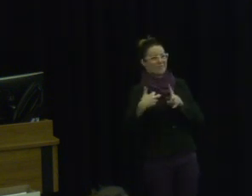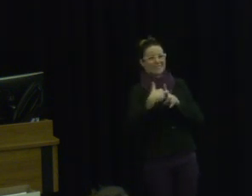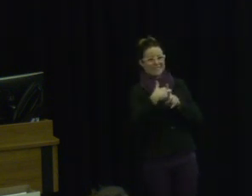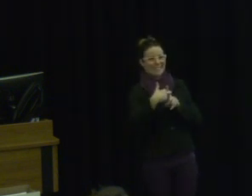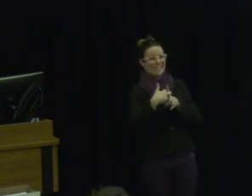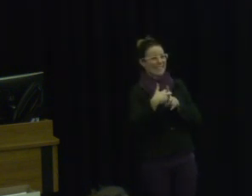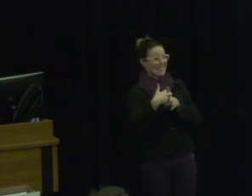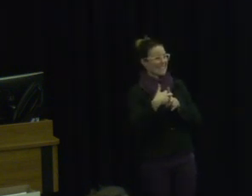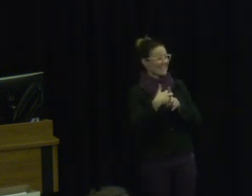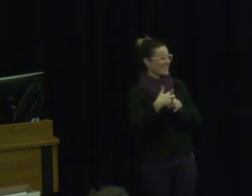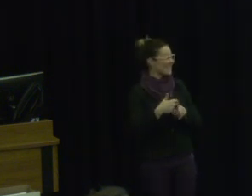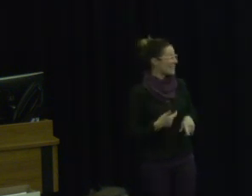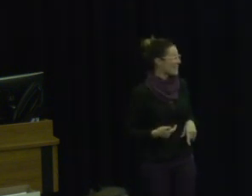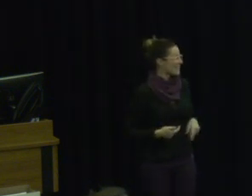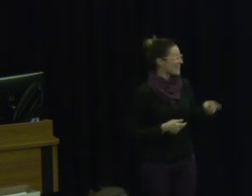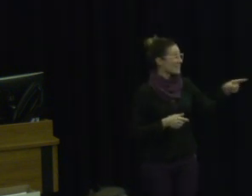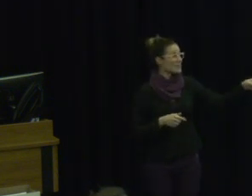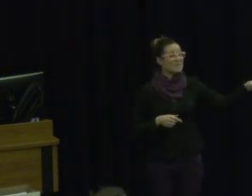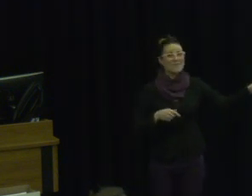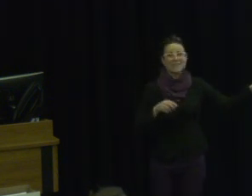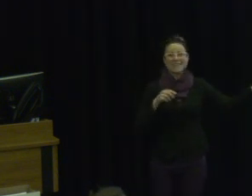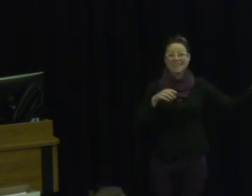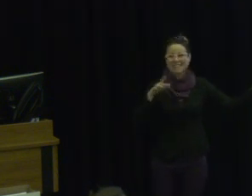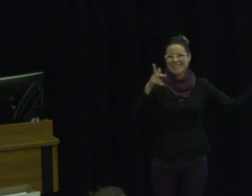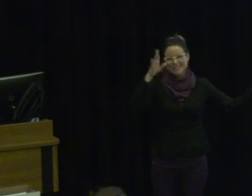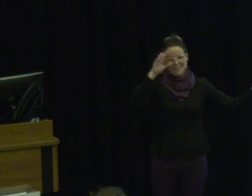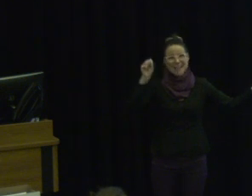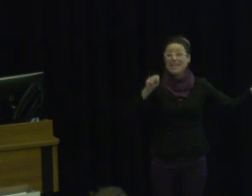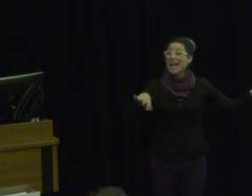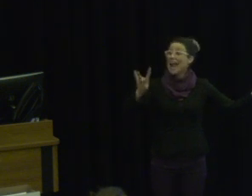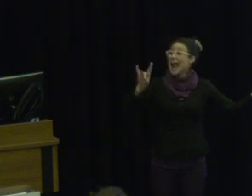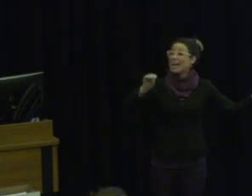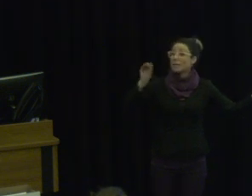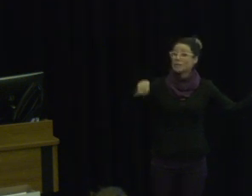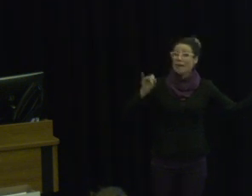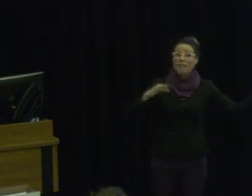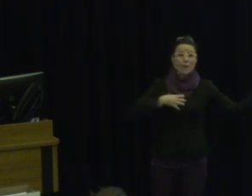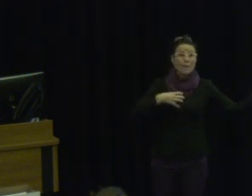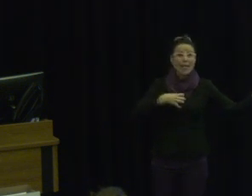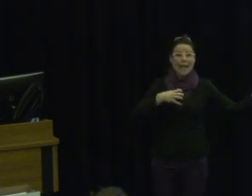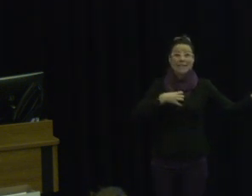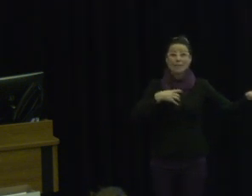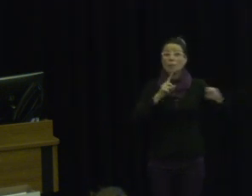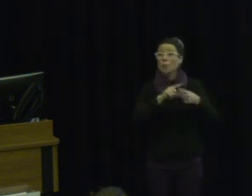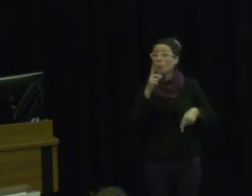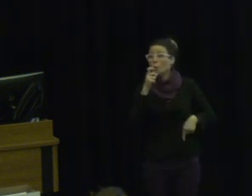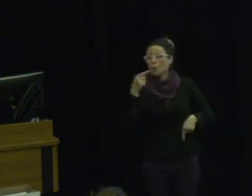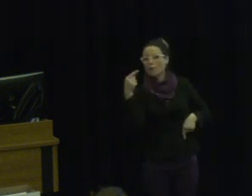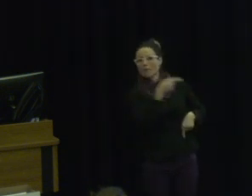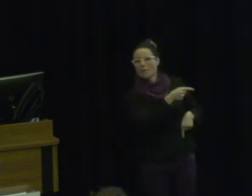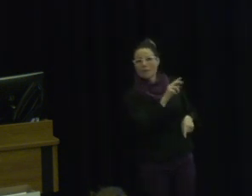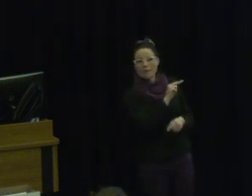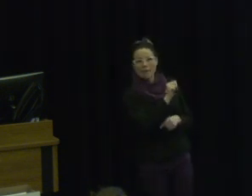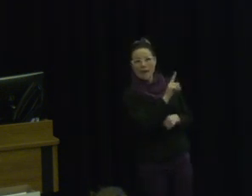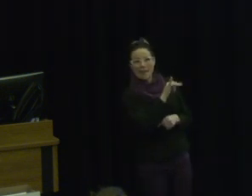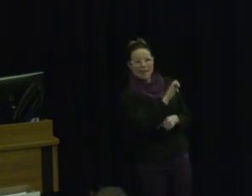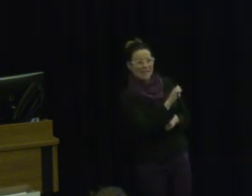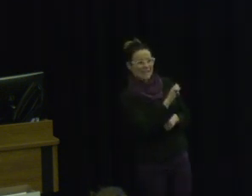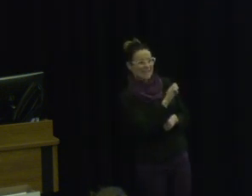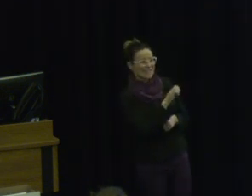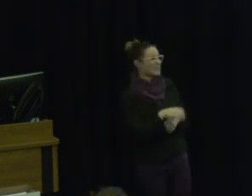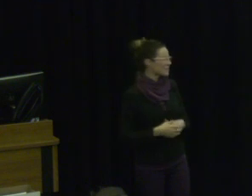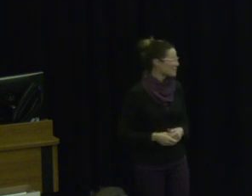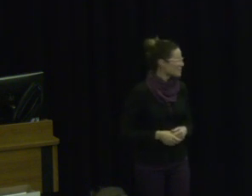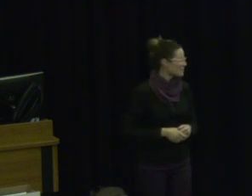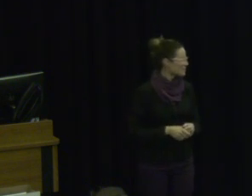We're at 80% of all complaints go to Natalie, so if you have some. Not true. Okay, 90 is what she's saying.